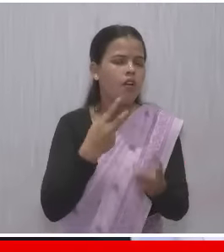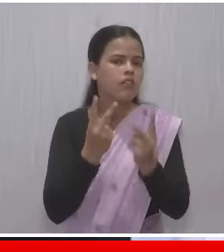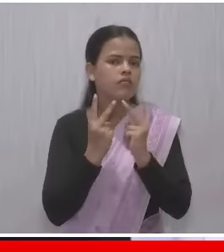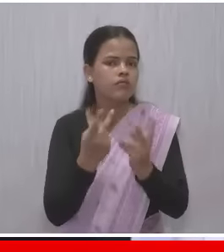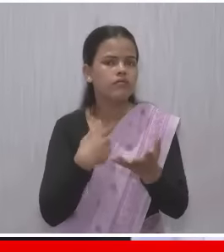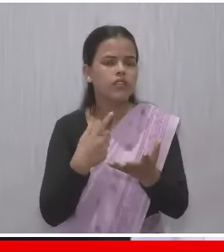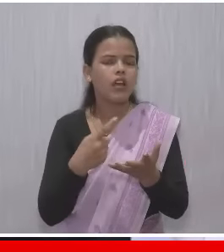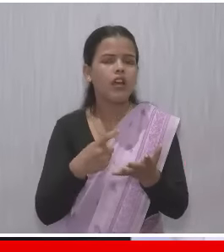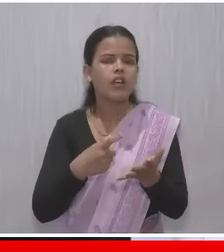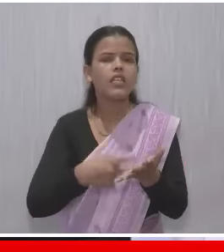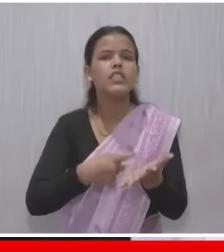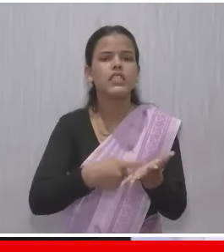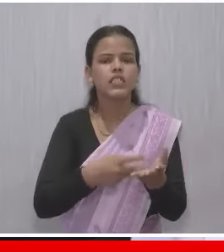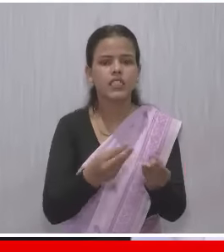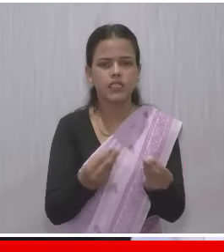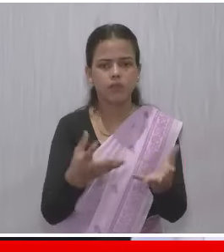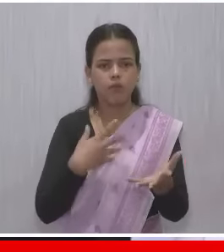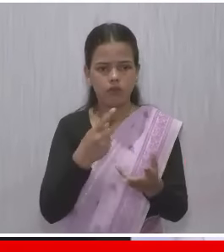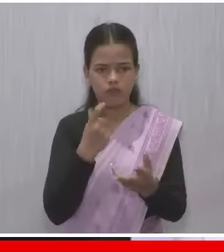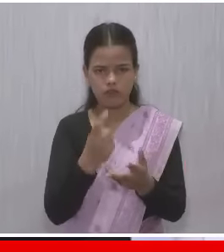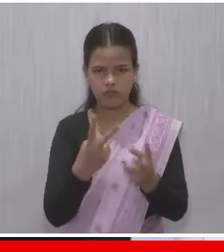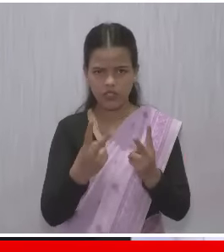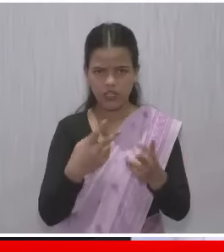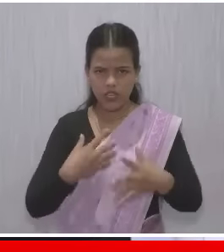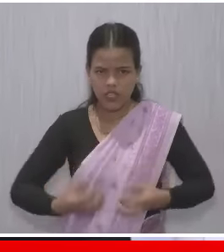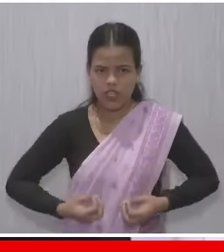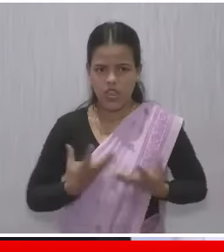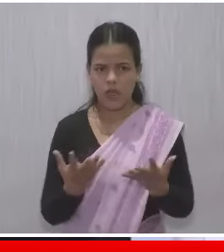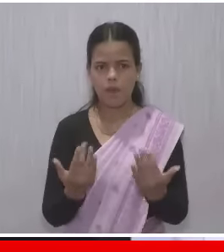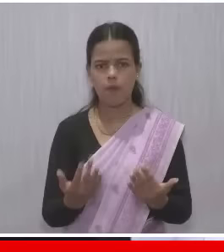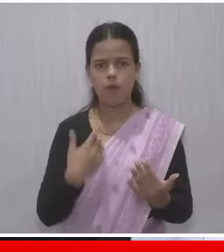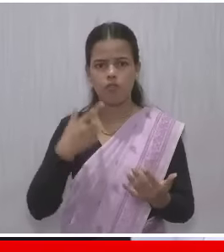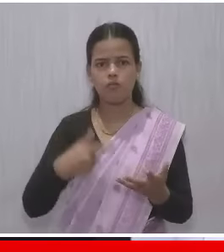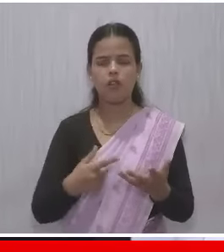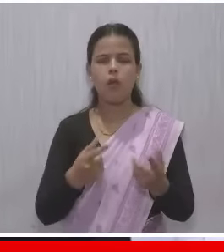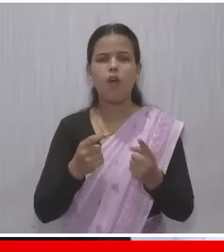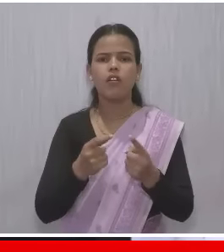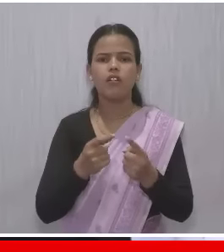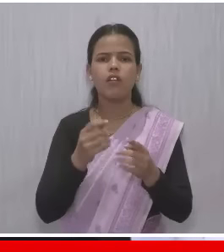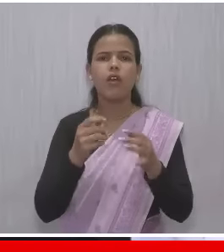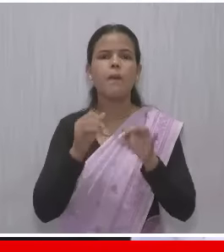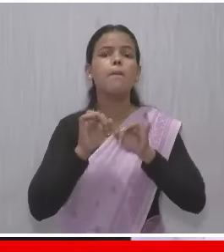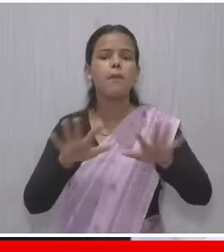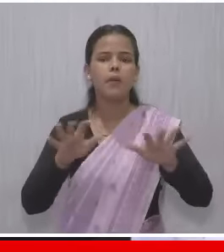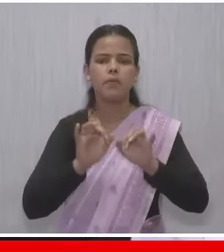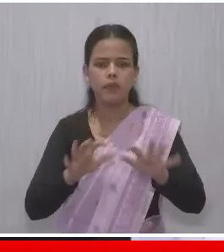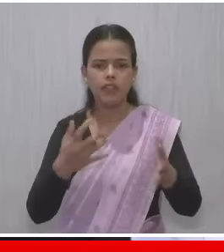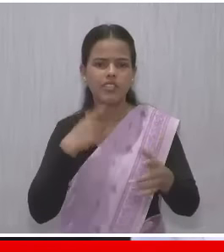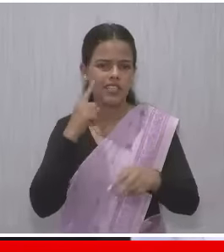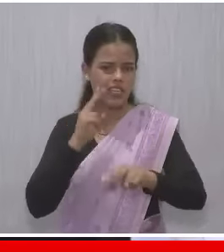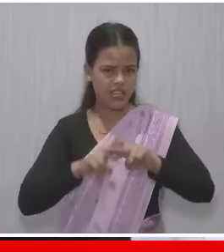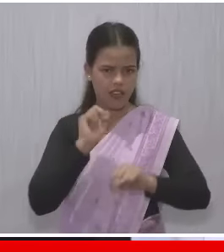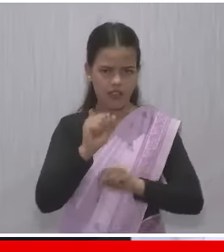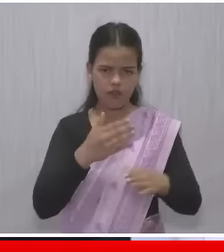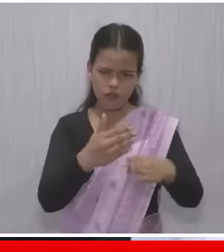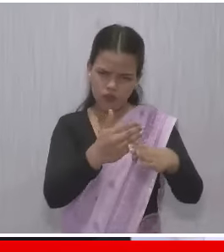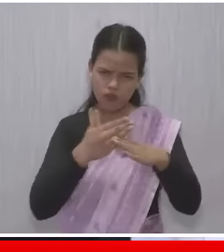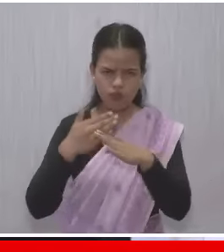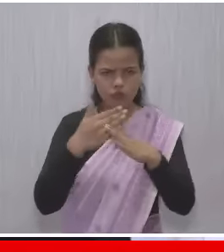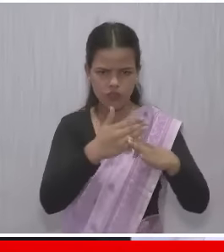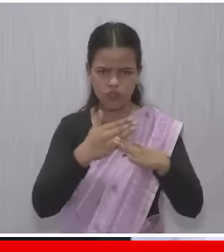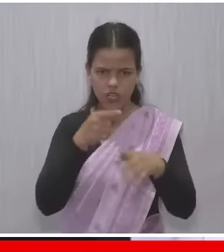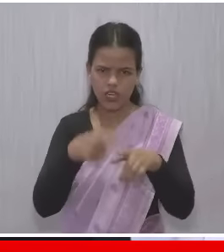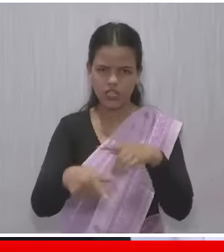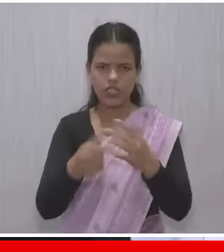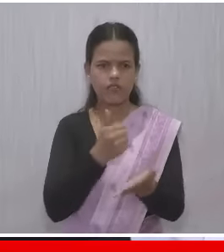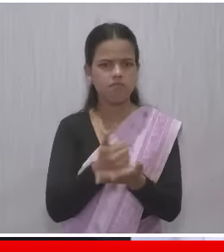it in our bulletin that we bring out, the vocational education bulletin that we are publishing. So if you share with us these best practices